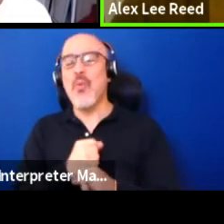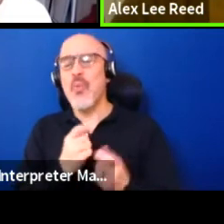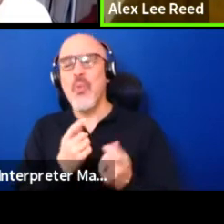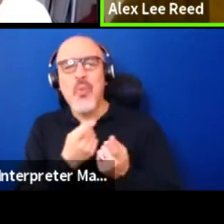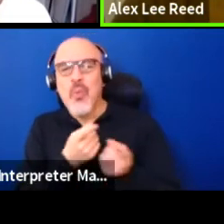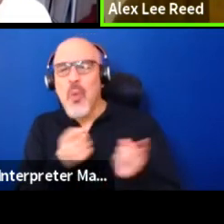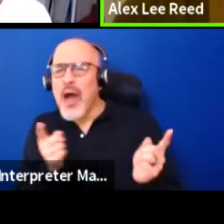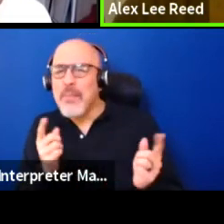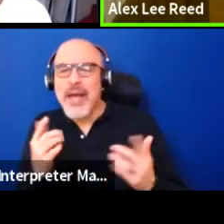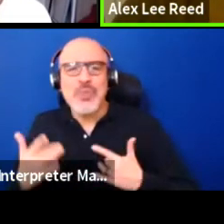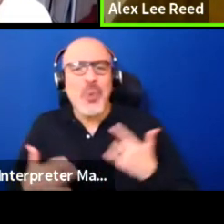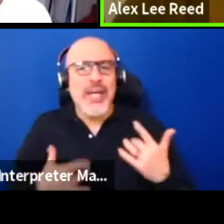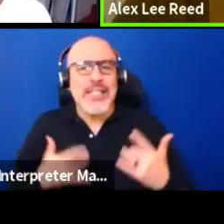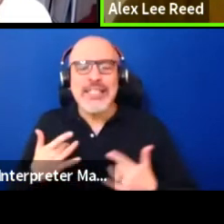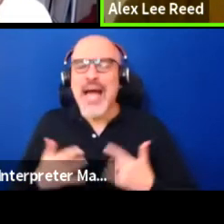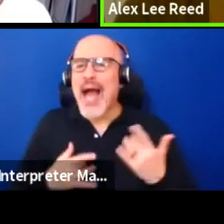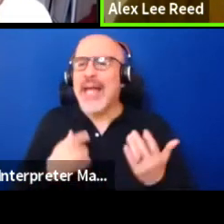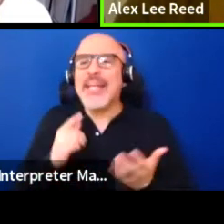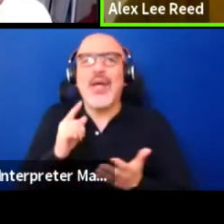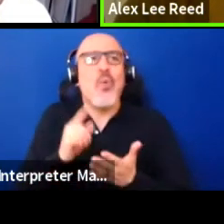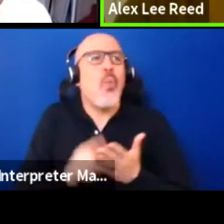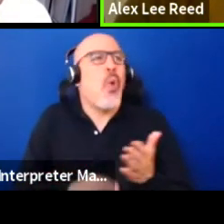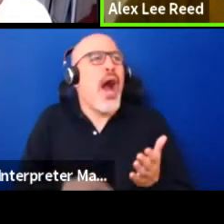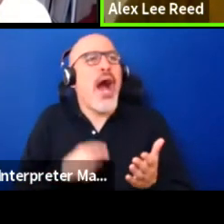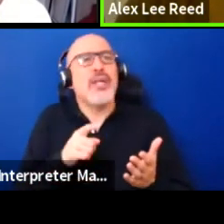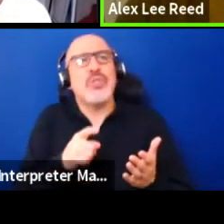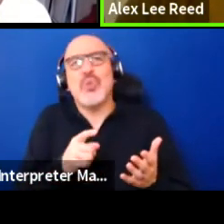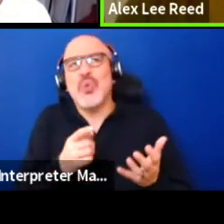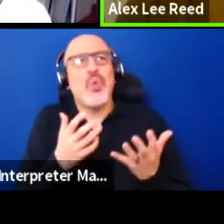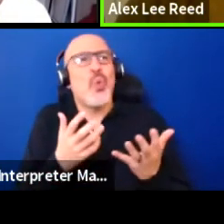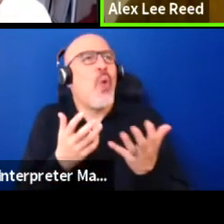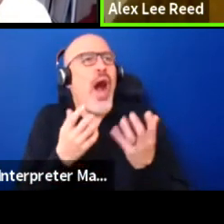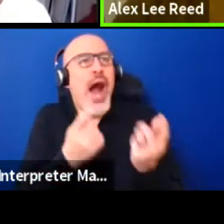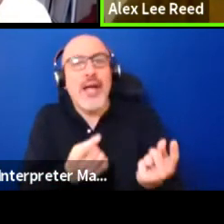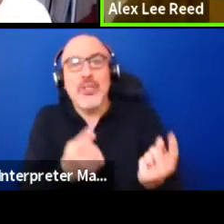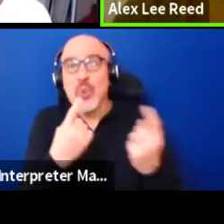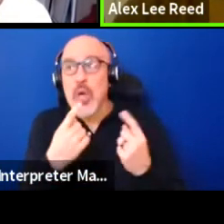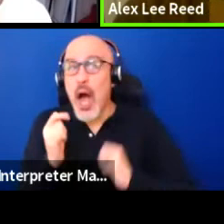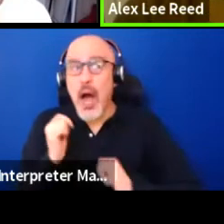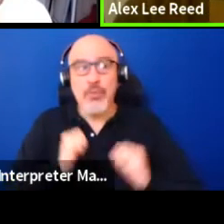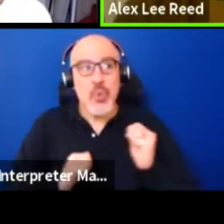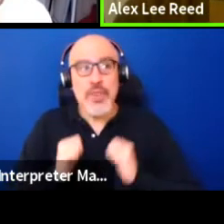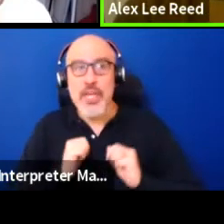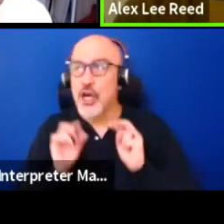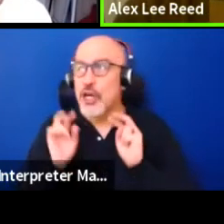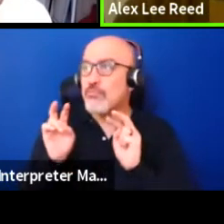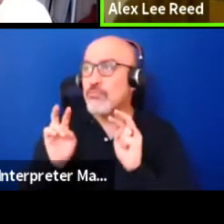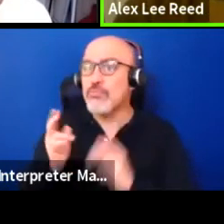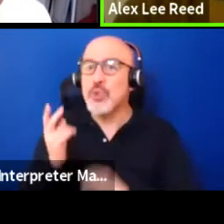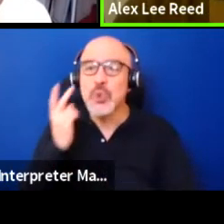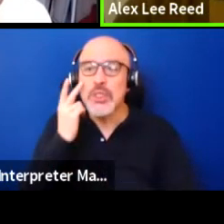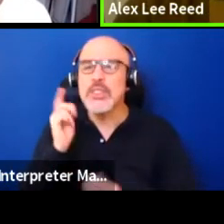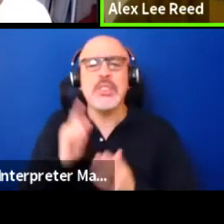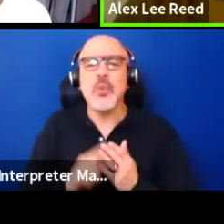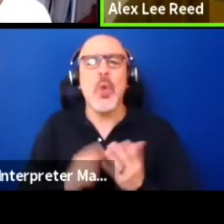What makes you excited? What do you want to come to the theater to see?